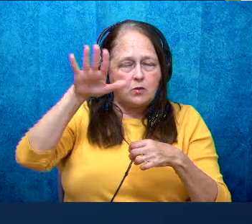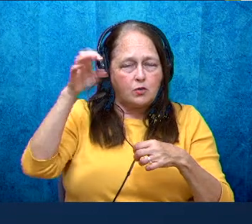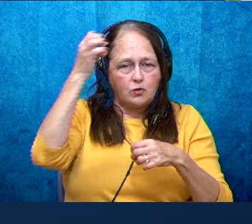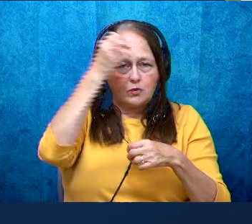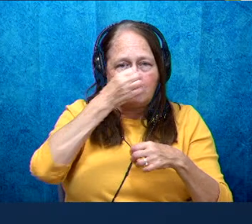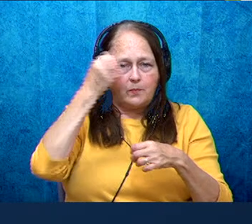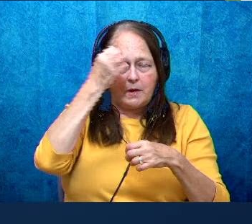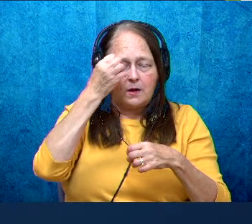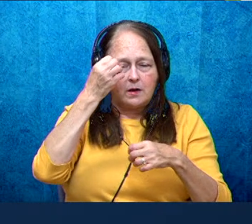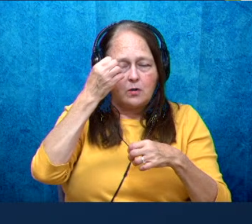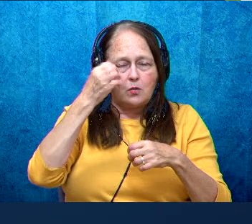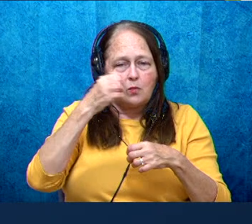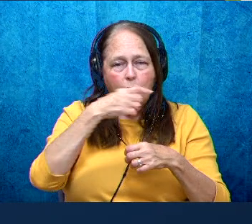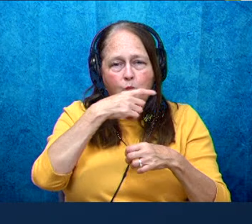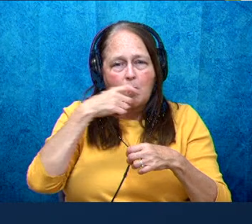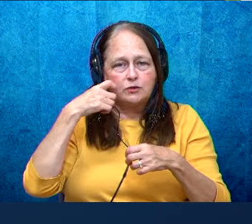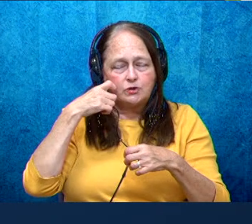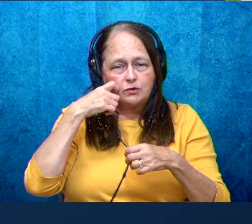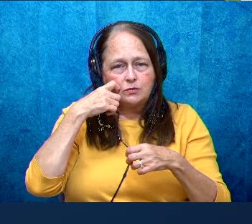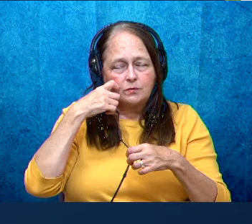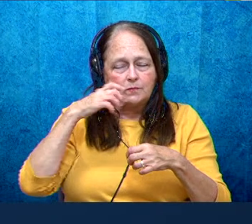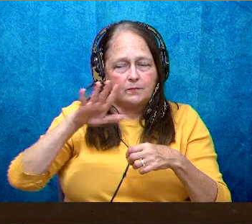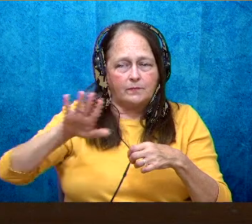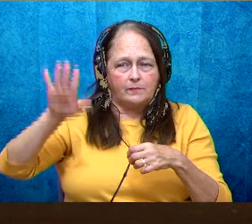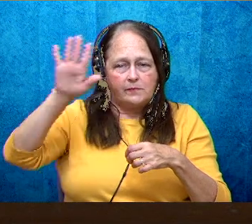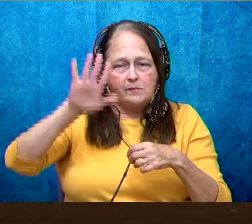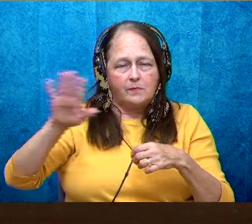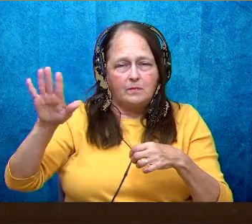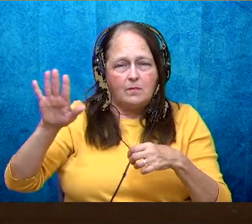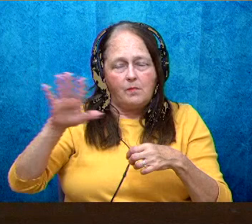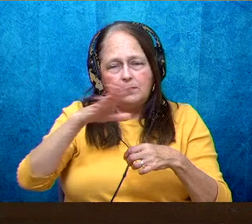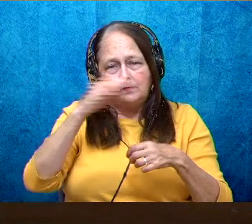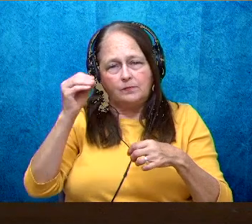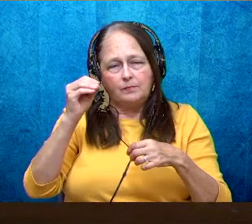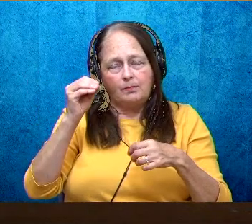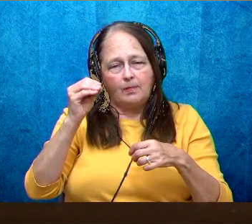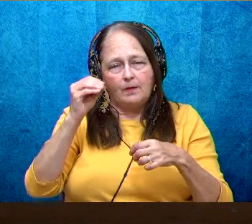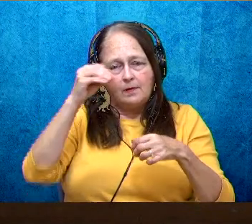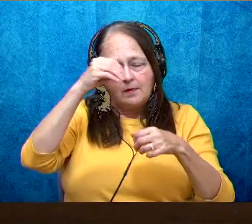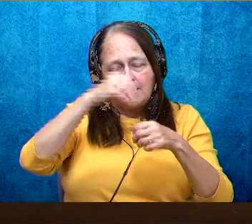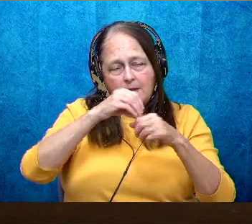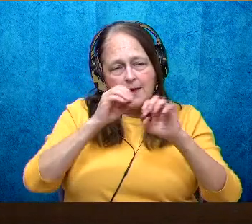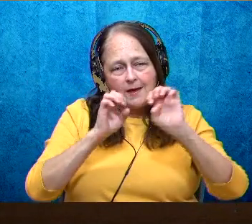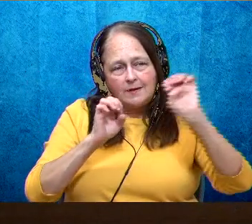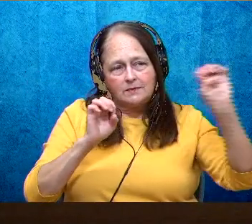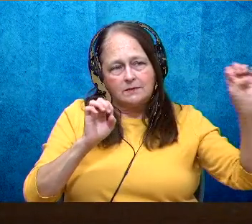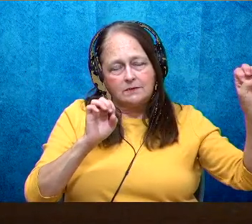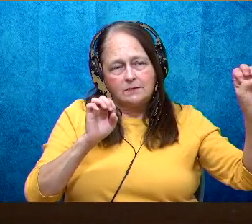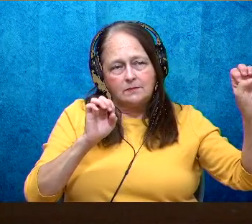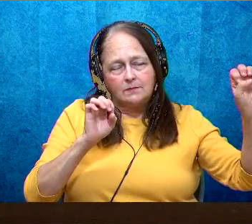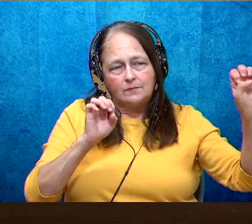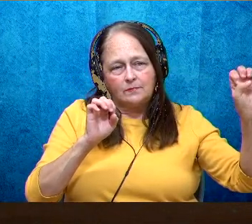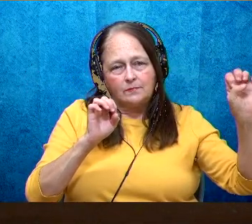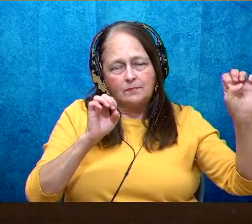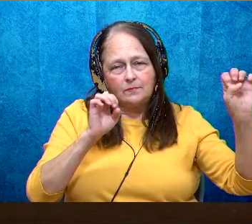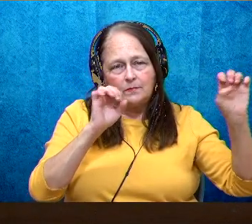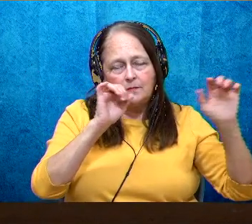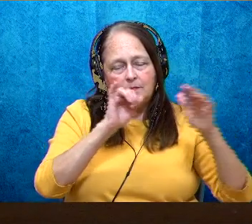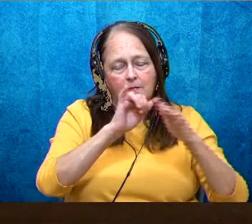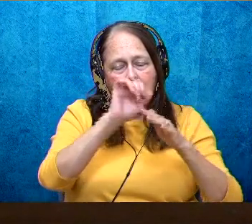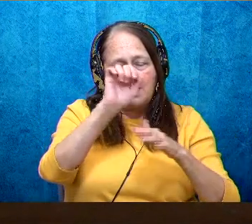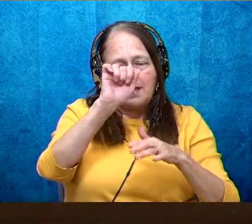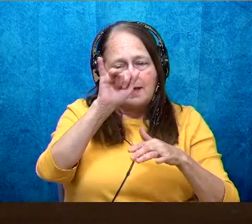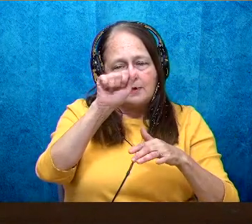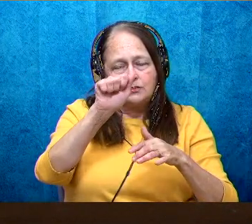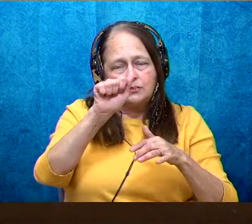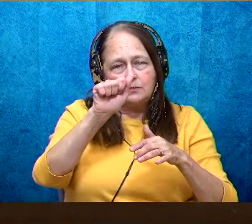Okay, the Ural Mountains run right along here, and anything east of that is going to be considered the Asian